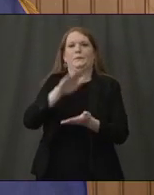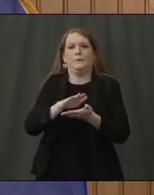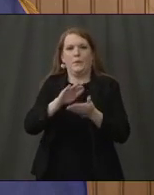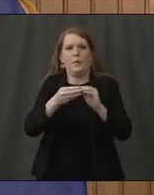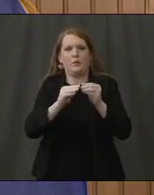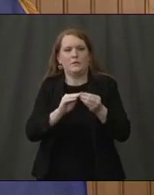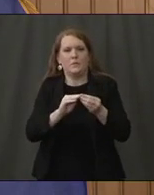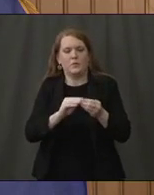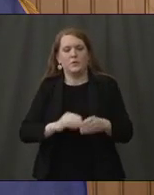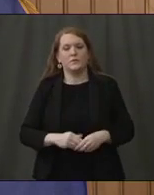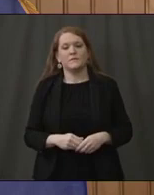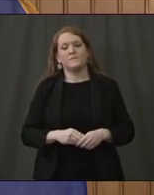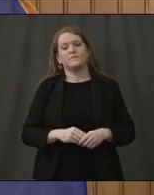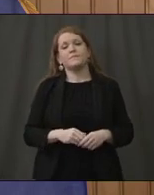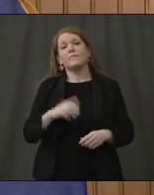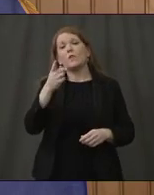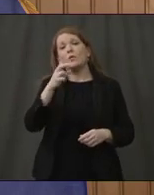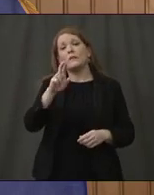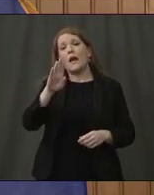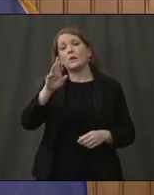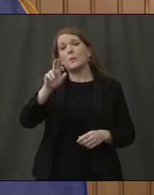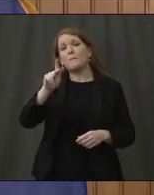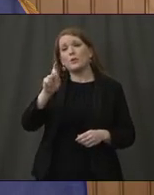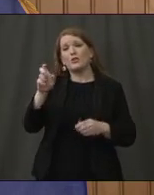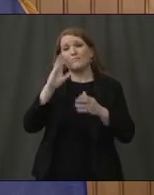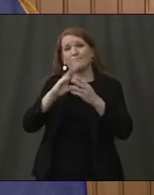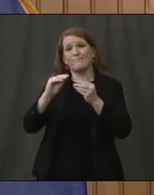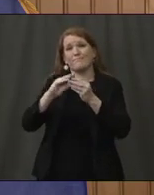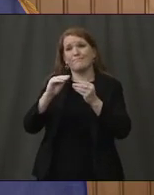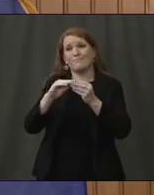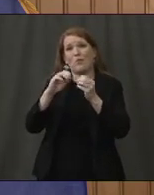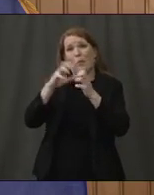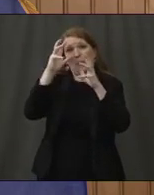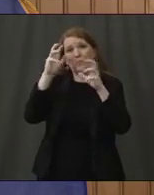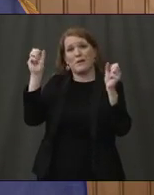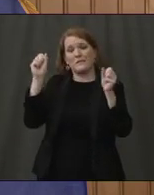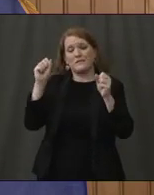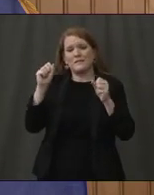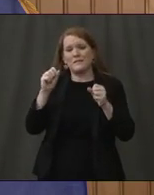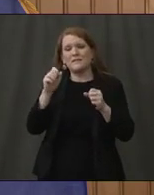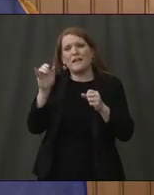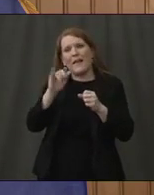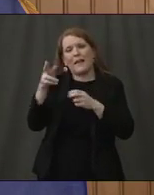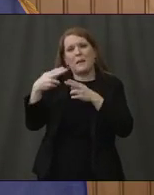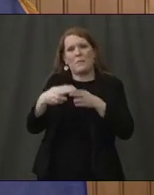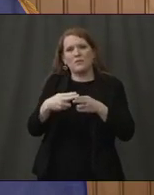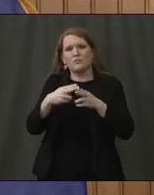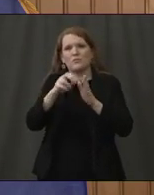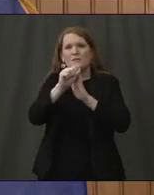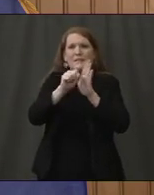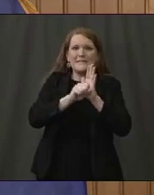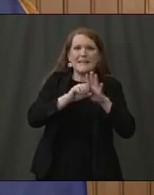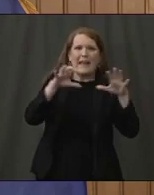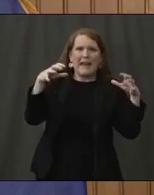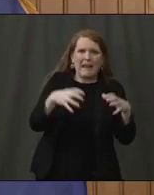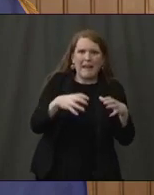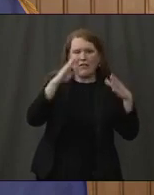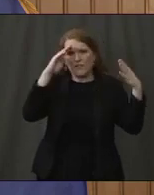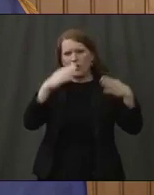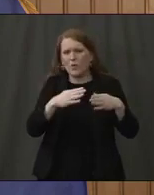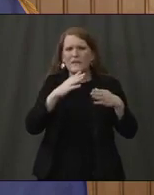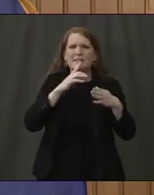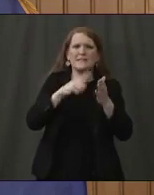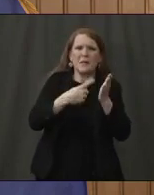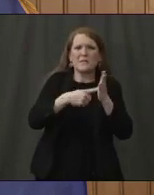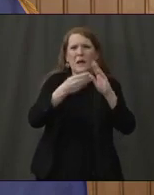with infections, can be a little bit misleading. There's the denominator and there's the numerator. And I think it may